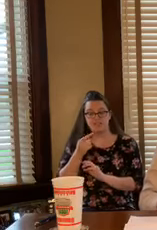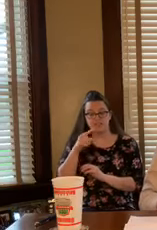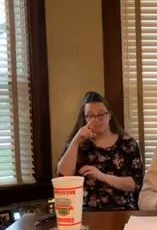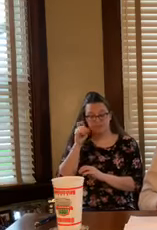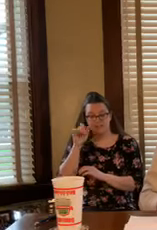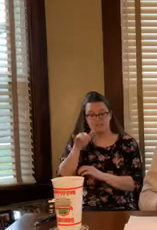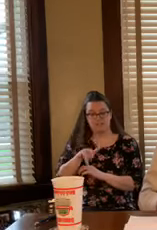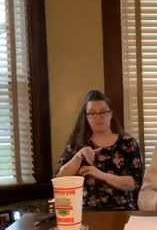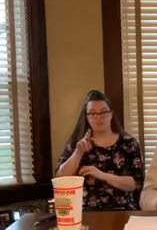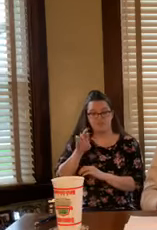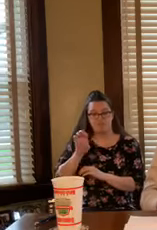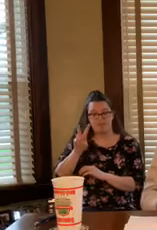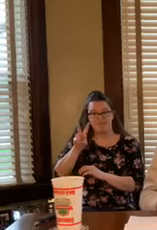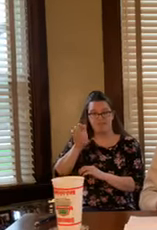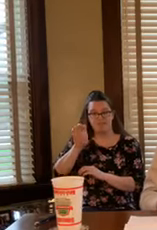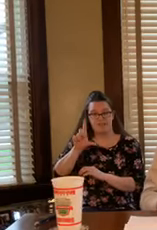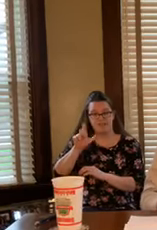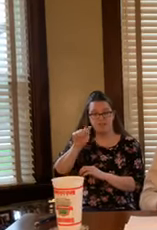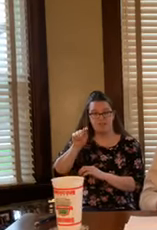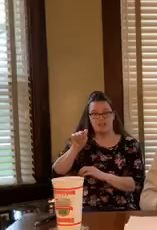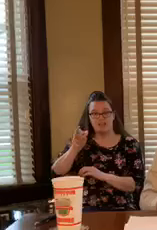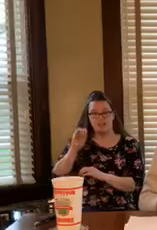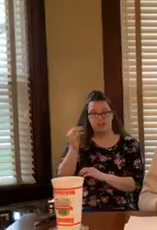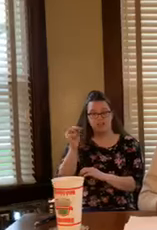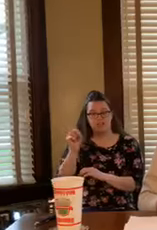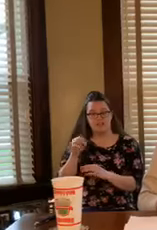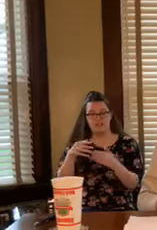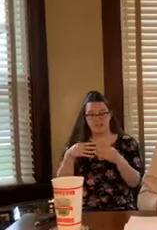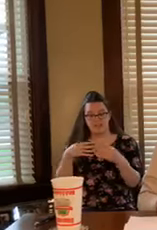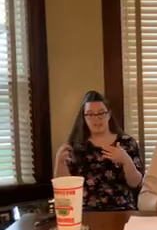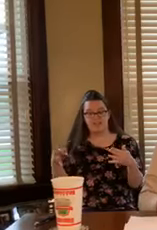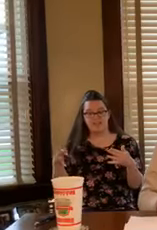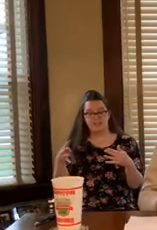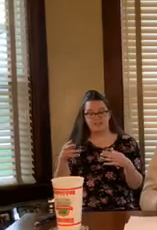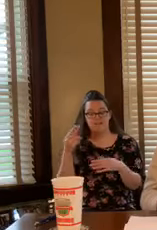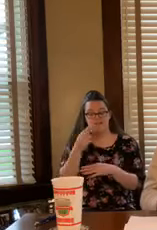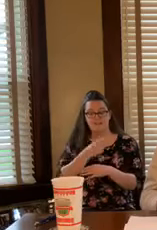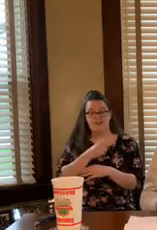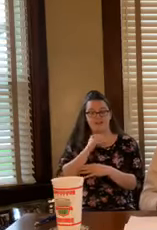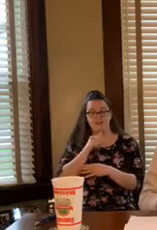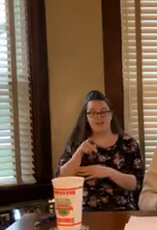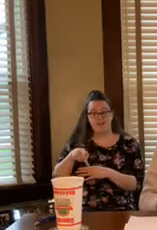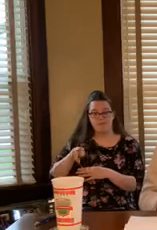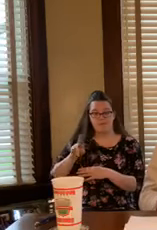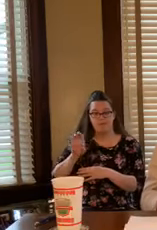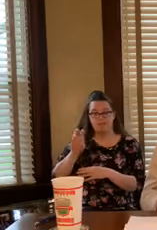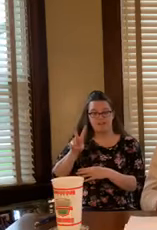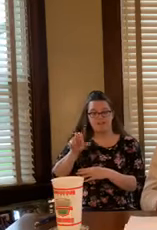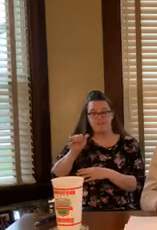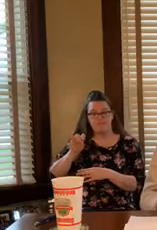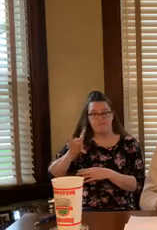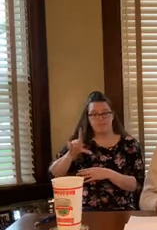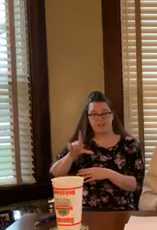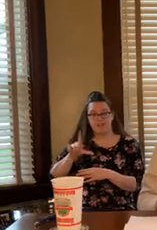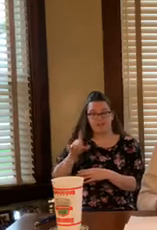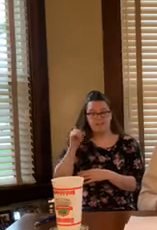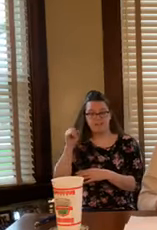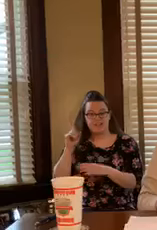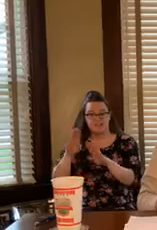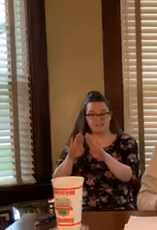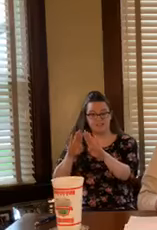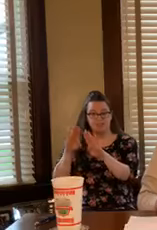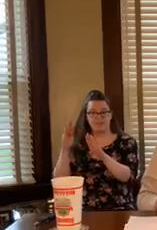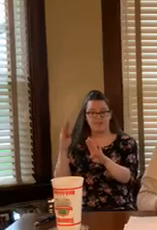going to build a church, and the gates of hell shall not prevail against it. I am the door, and Peter, thou hast